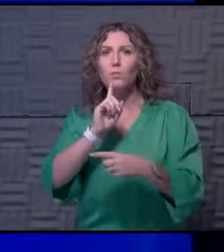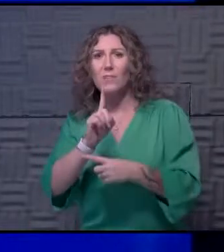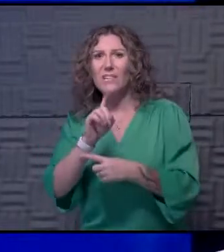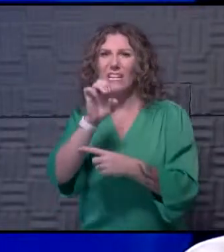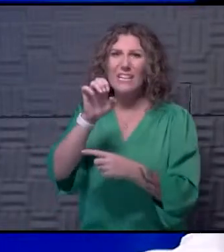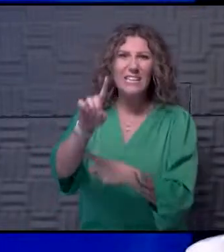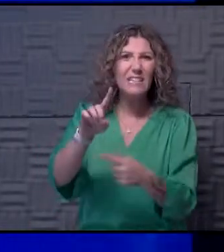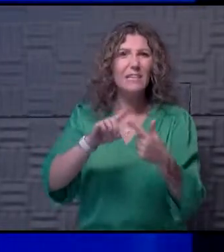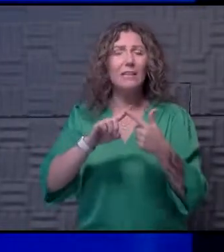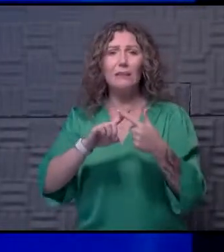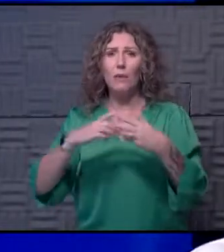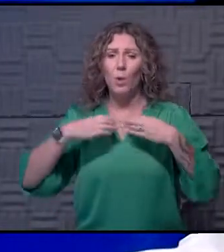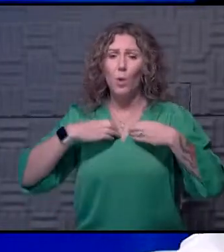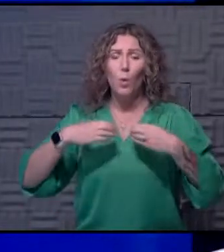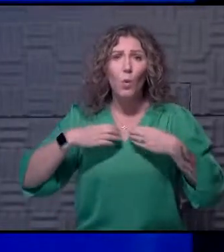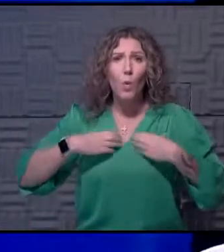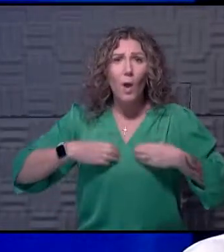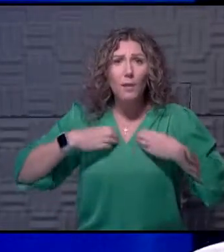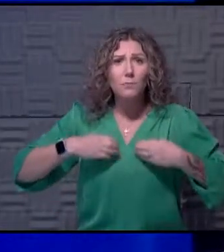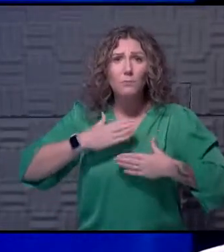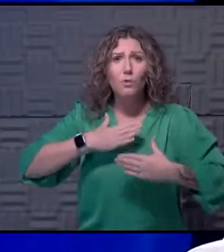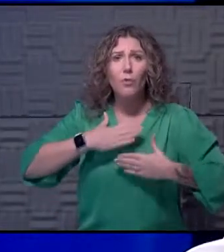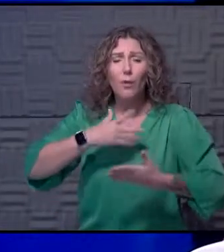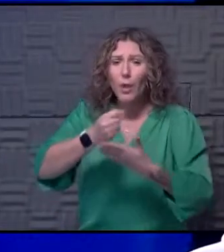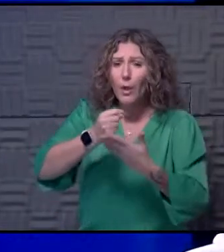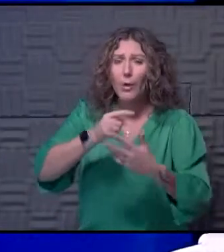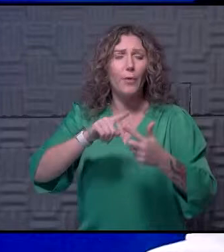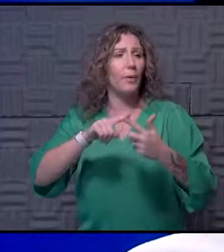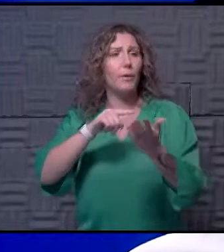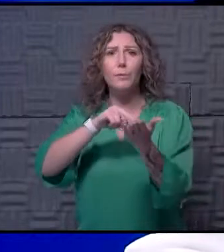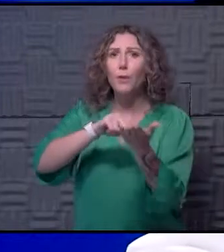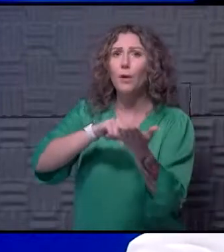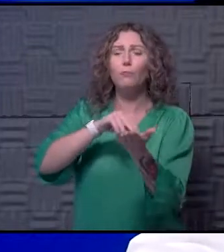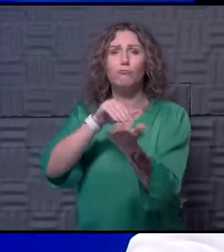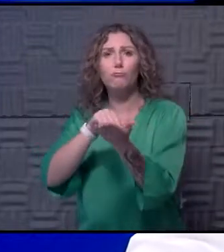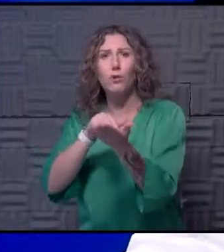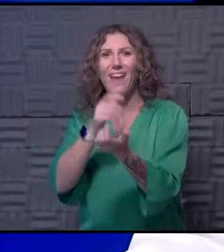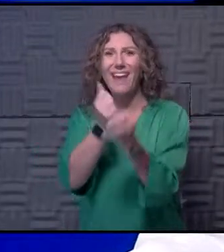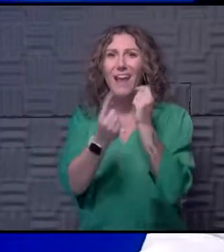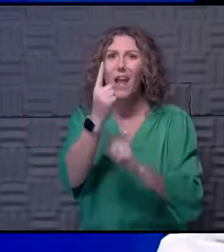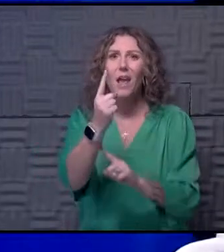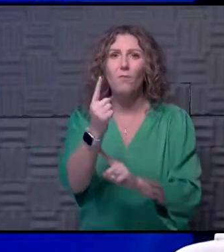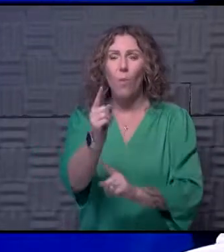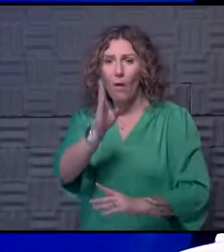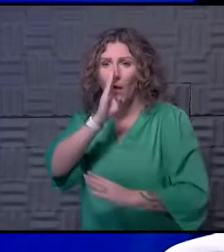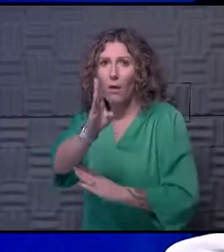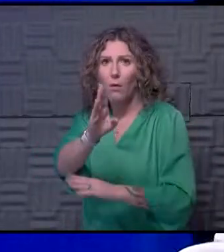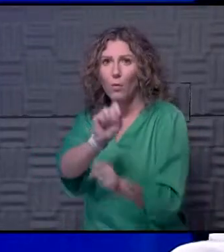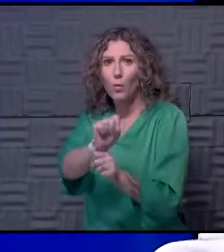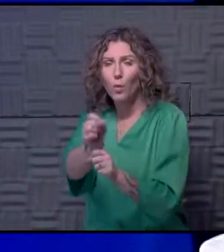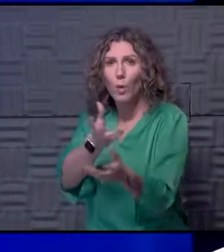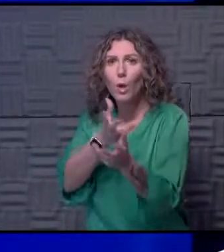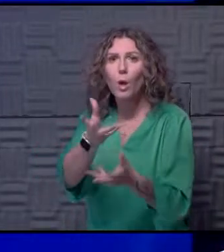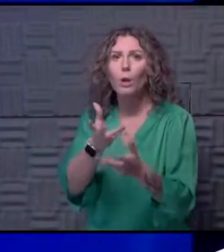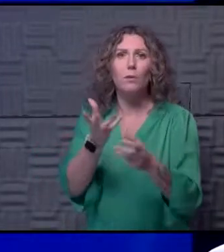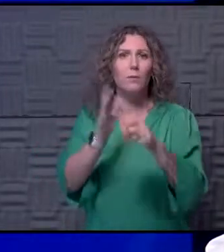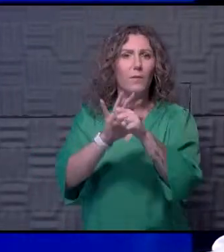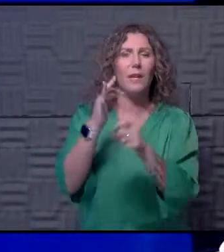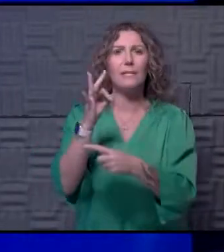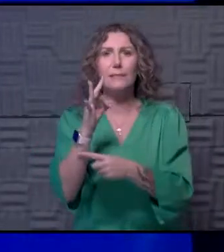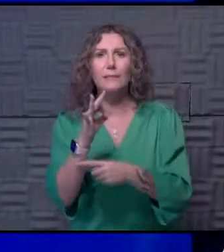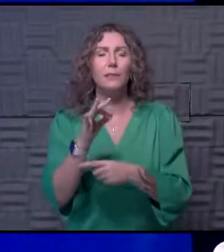ED, respiratory therapy, environmental services, physicians, nurses, everyone who's in the front line, ICU, floor